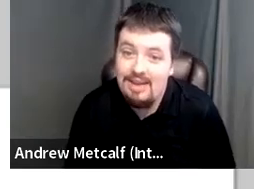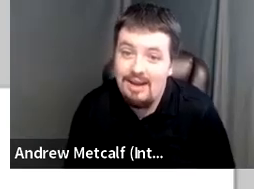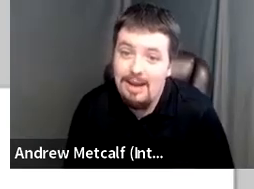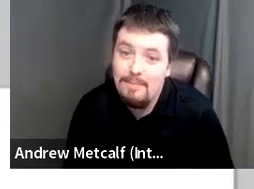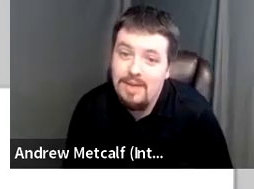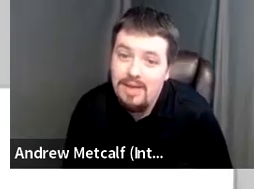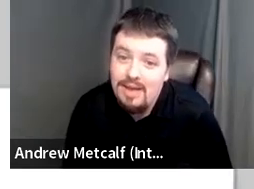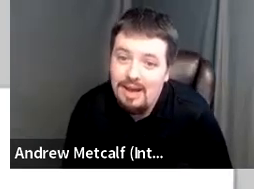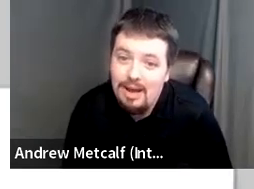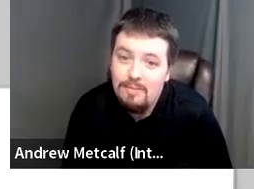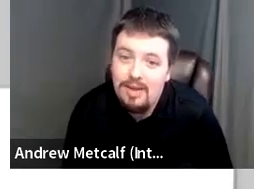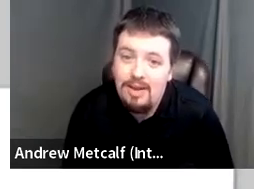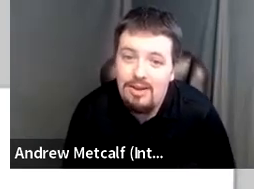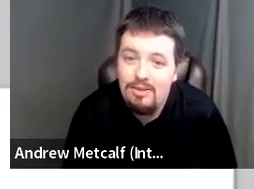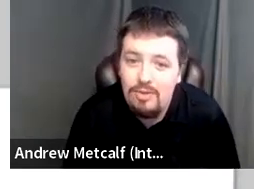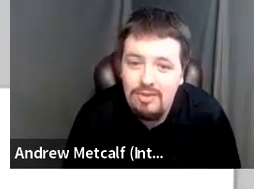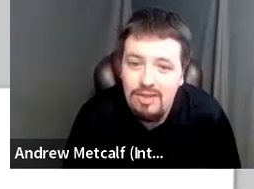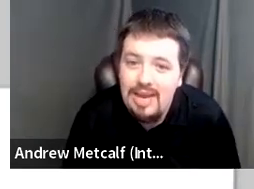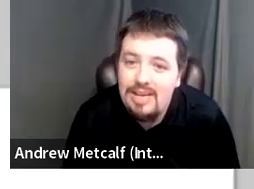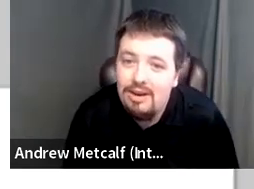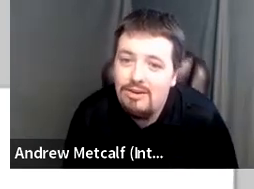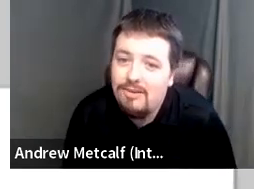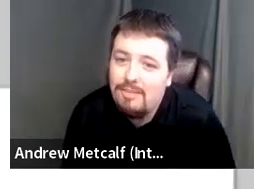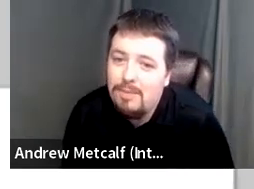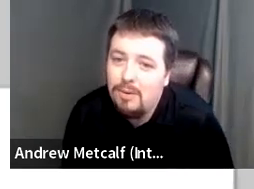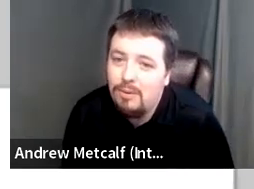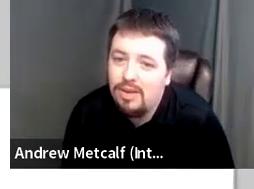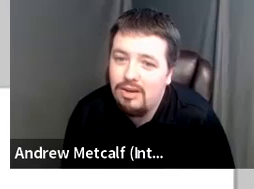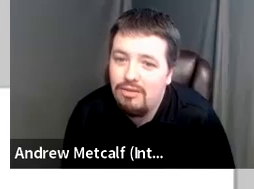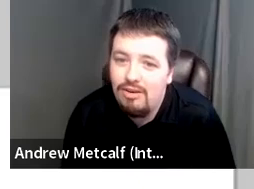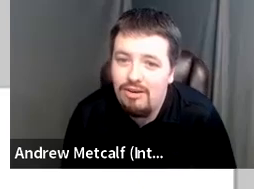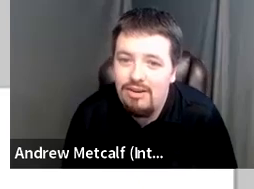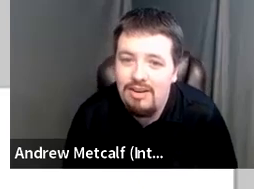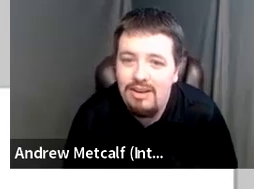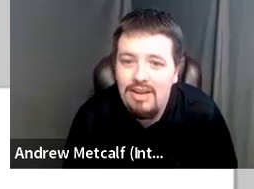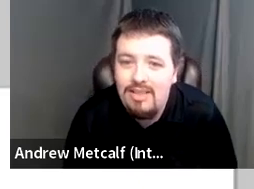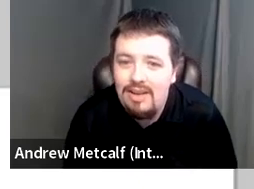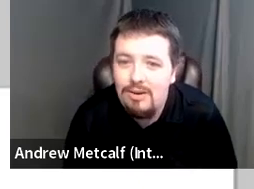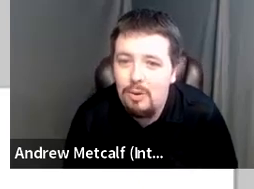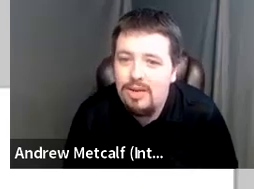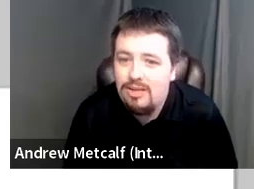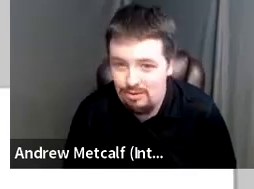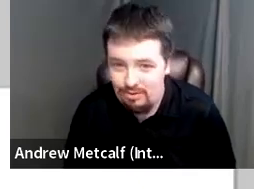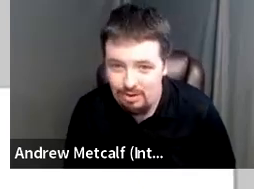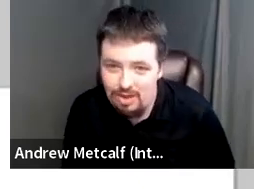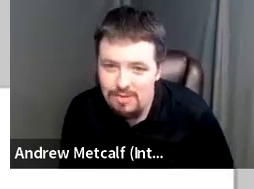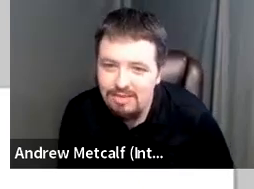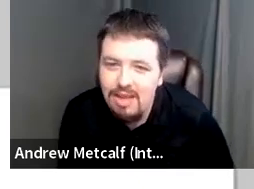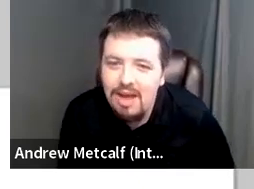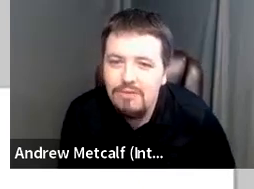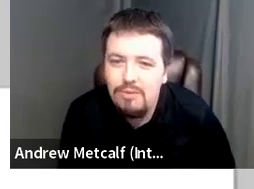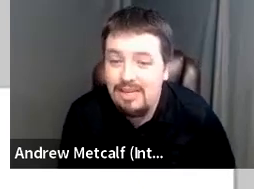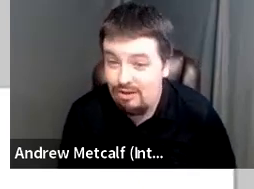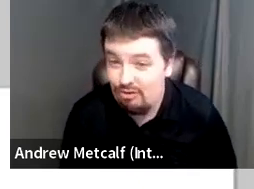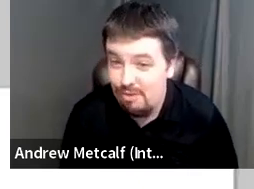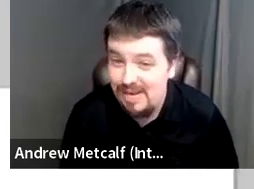at that time. And because it was still the 1800s and people were really concerned and they didn't know what to do. So there was a